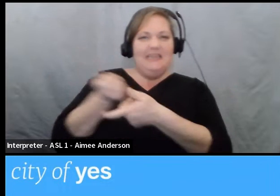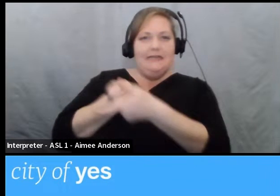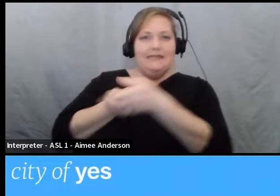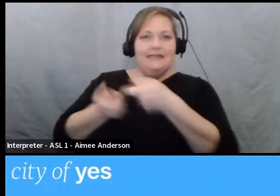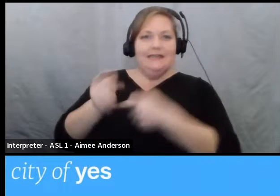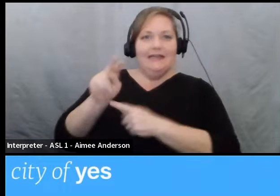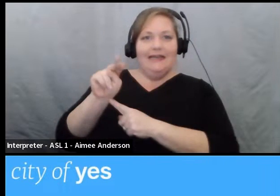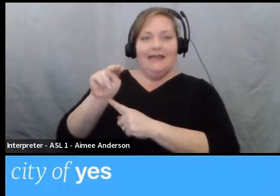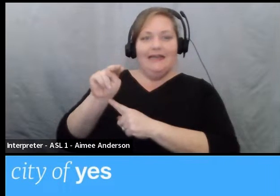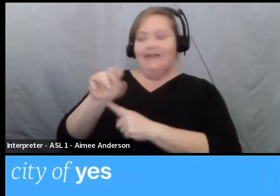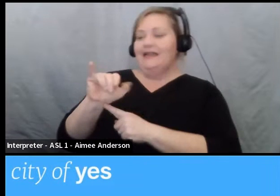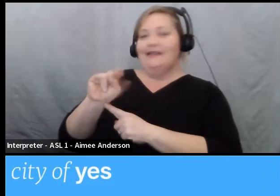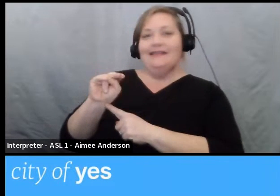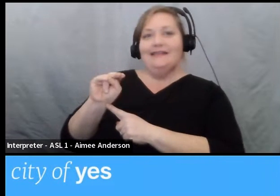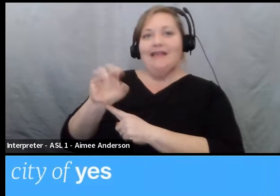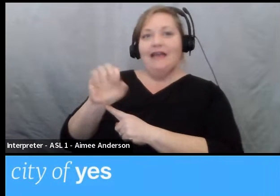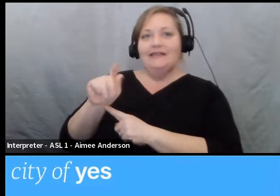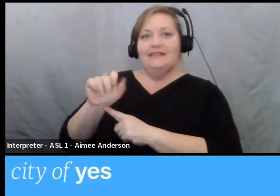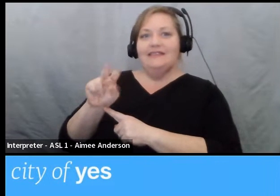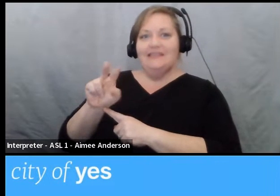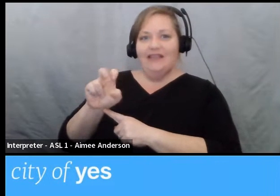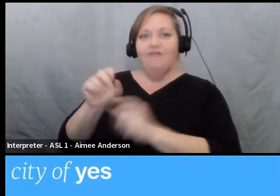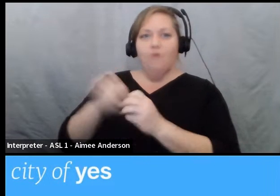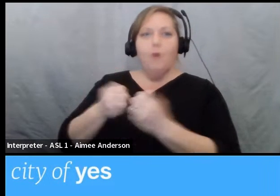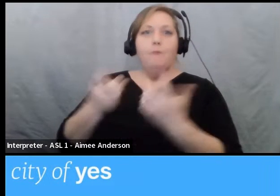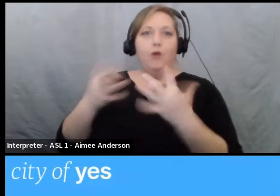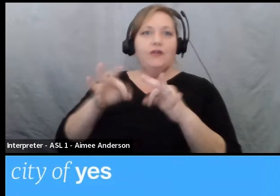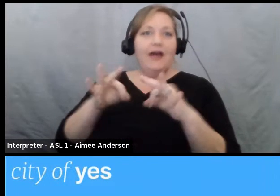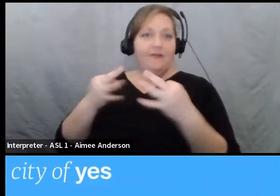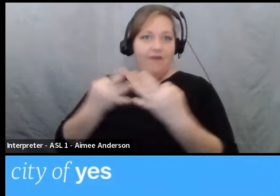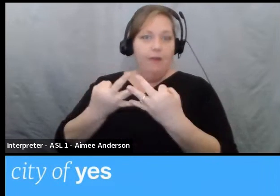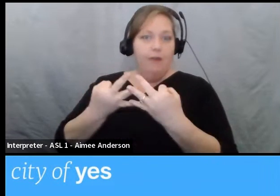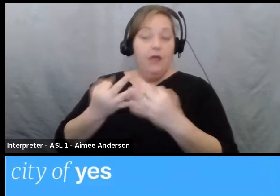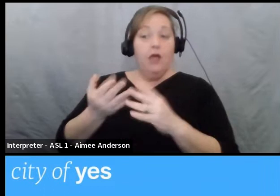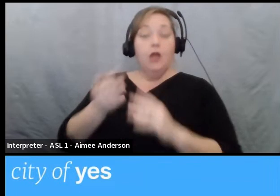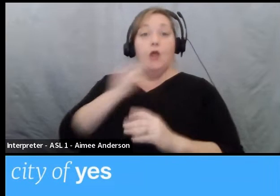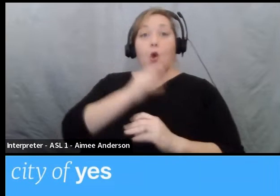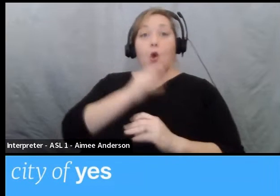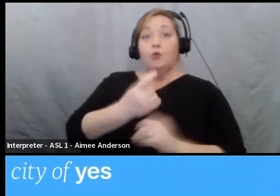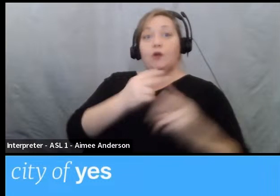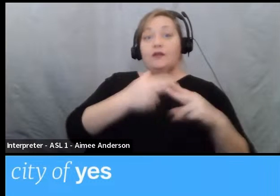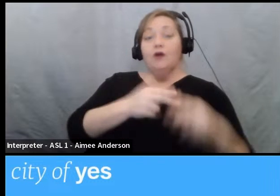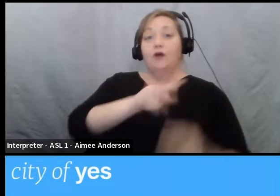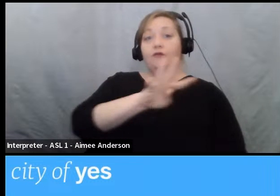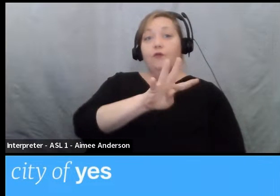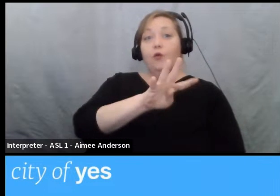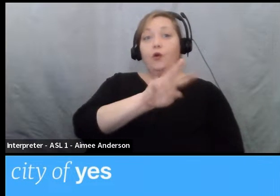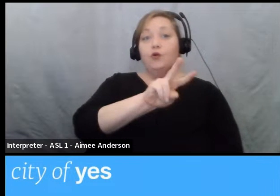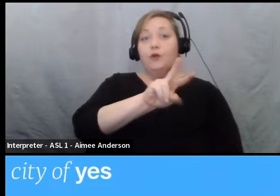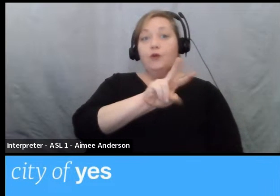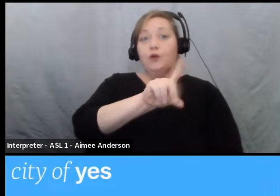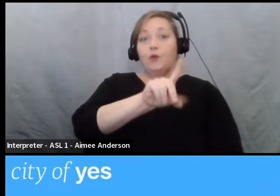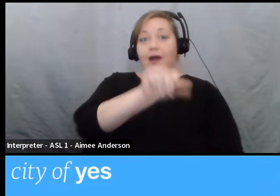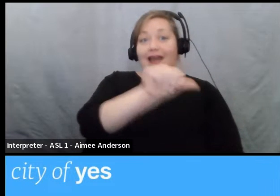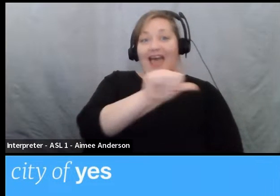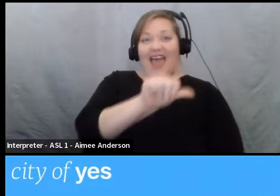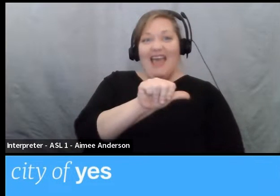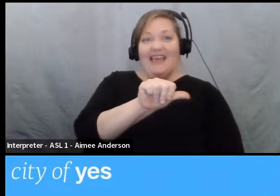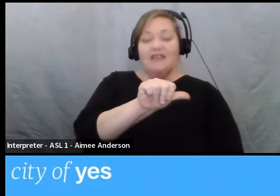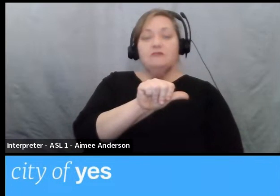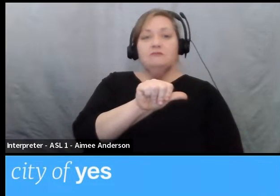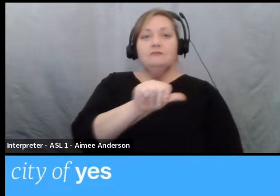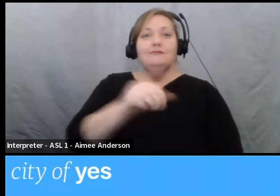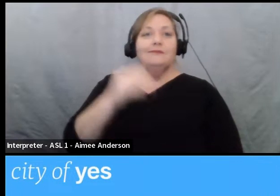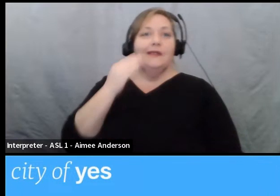income multifamily housing. The old one was called 421A. We believe that any